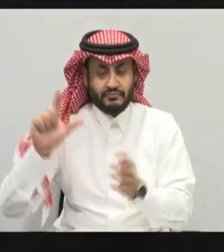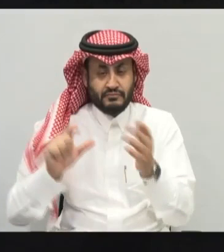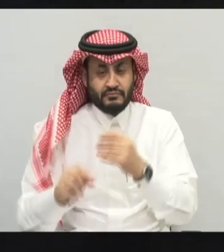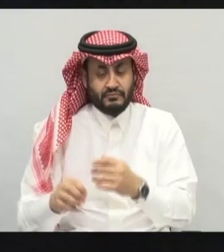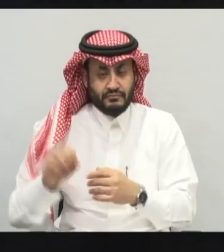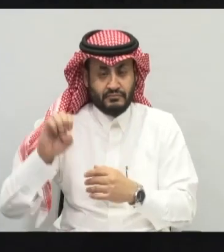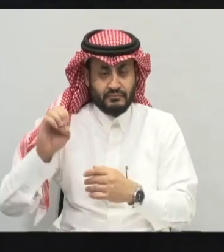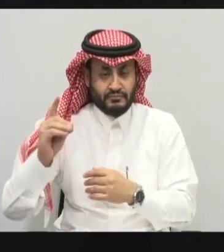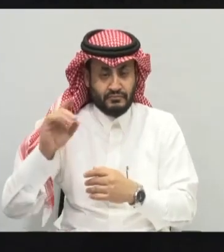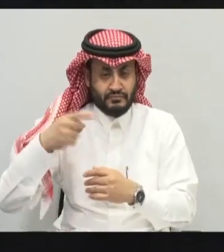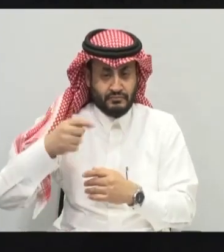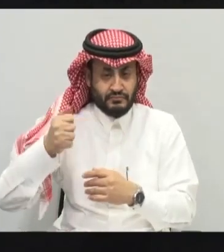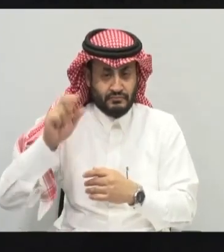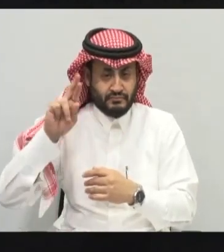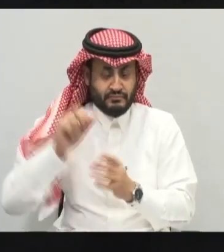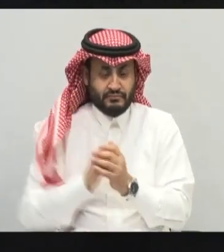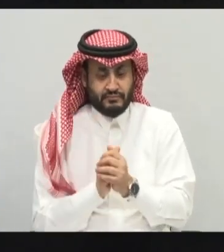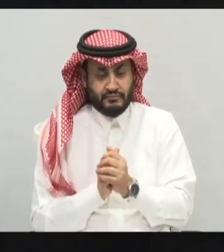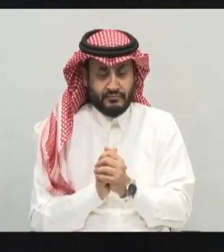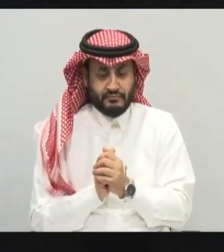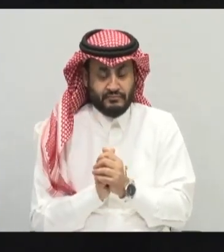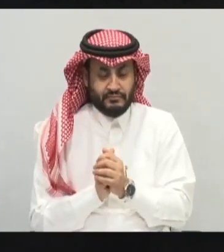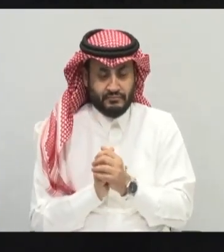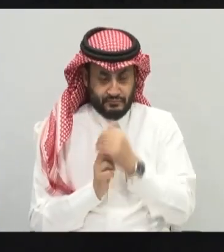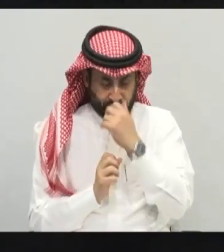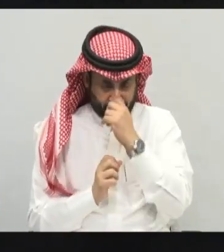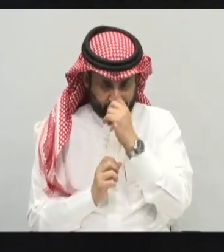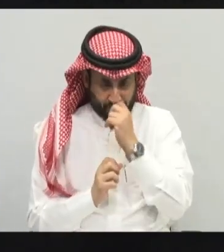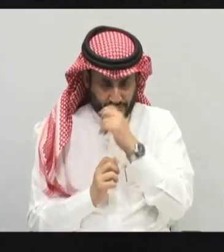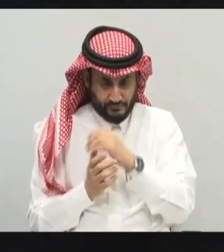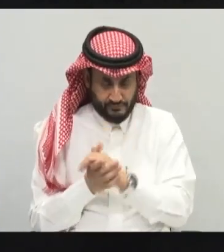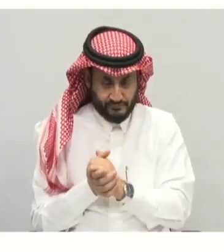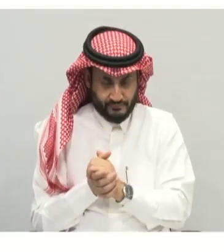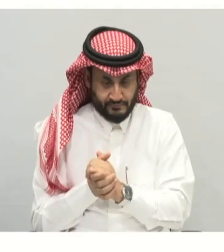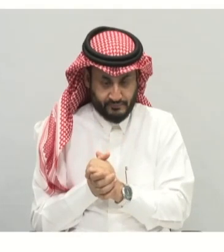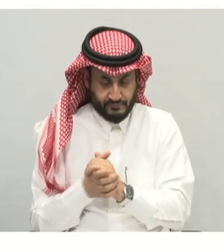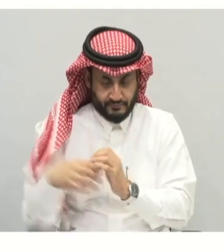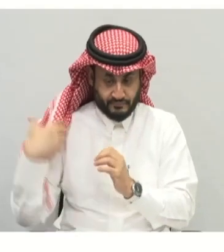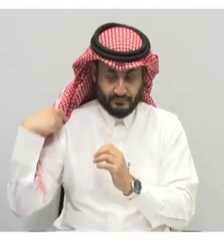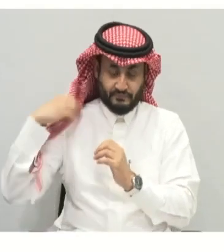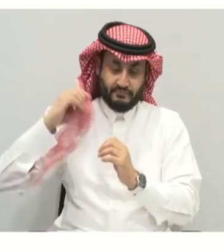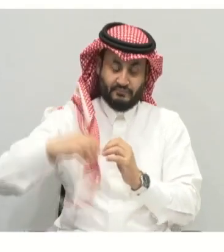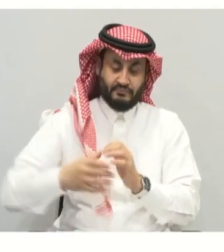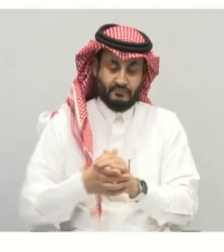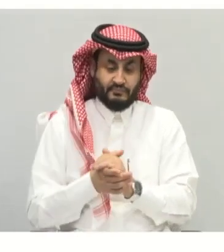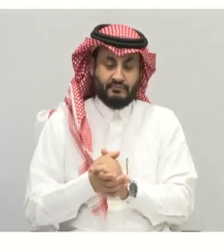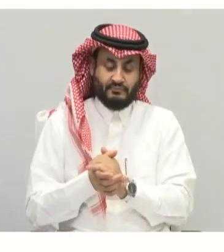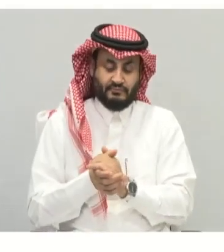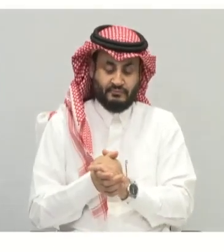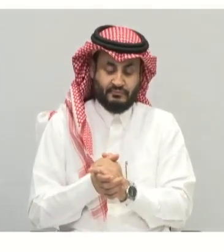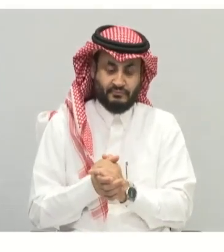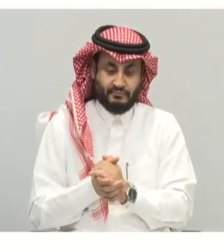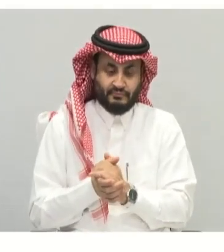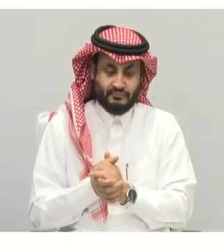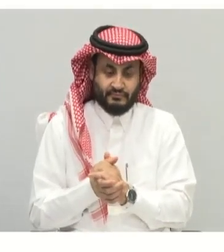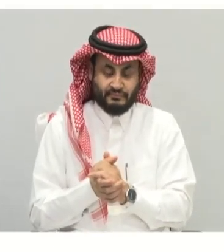and it was a conversation about Edgar who went to um who went